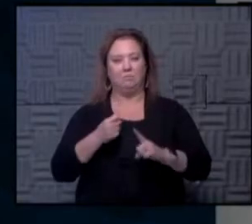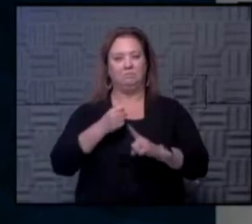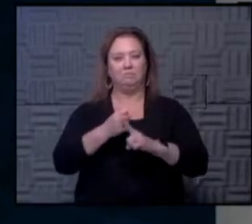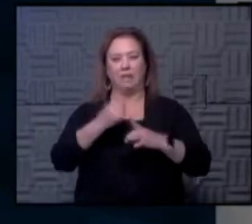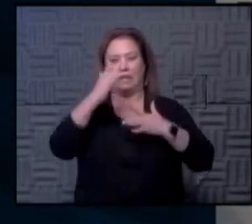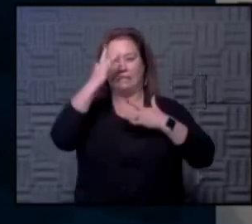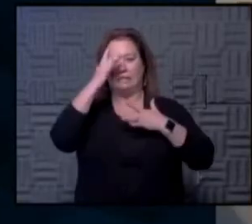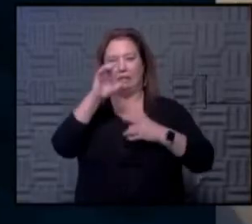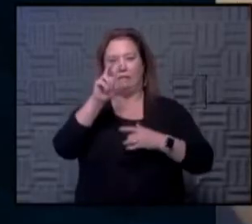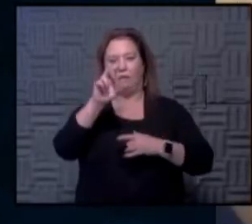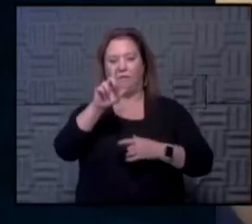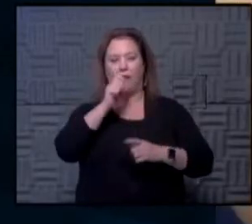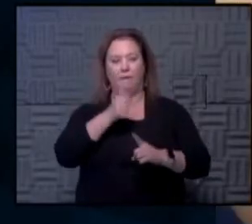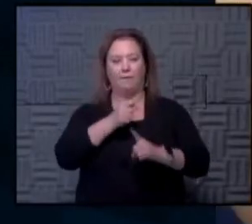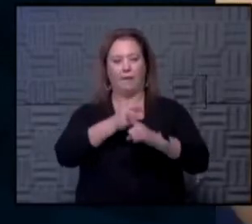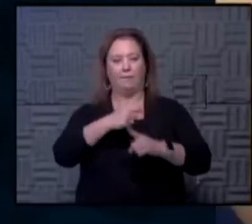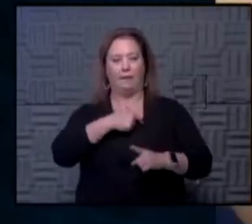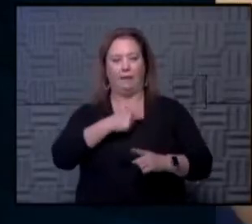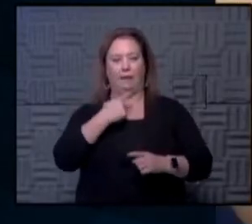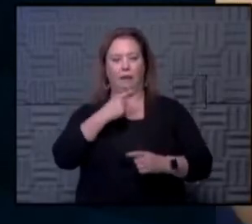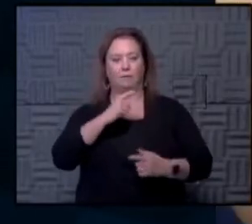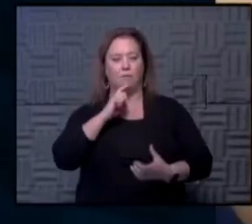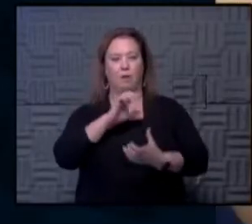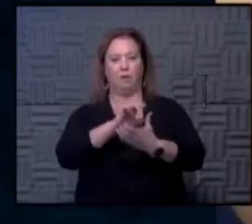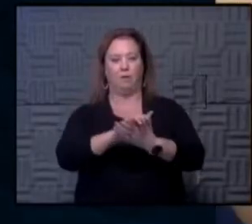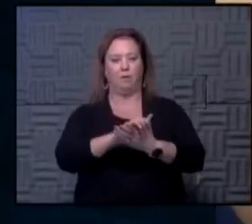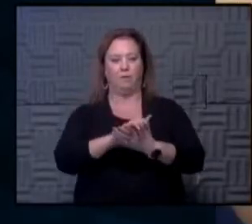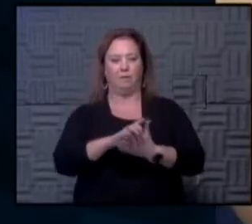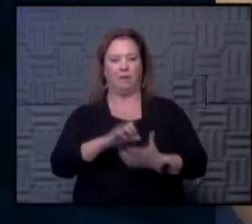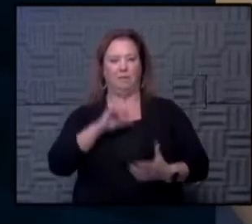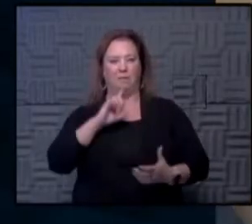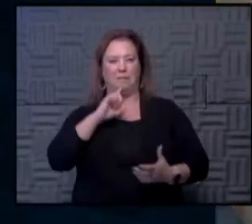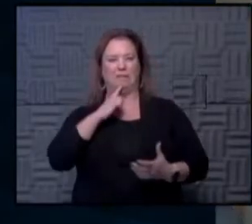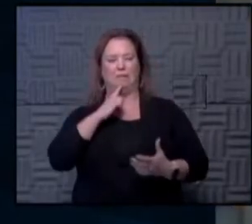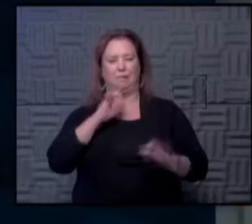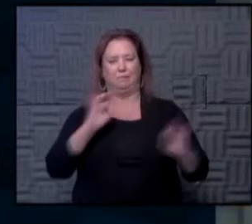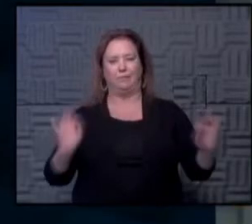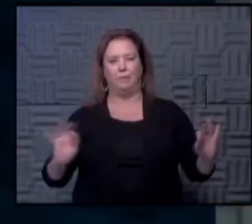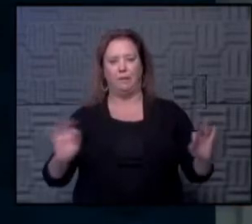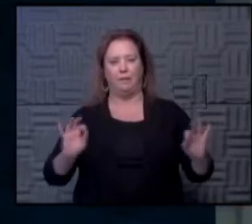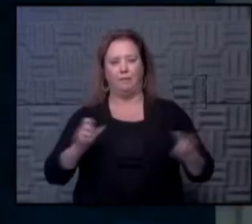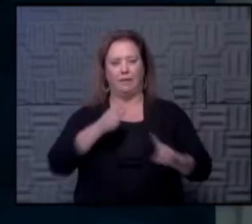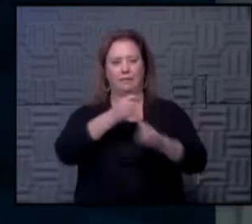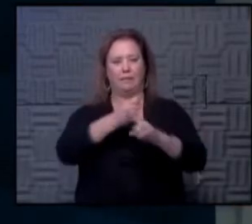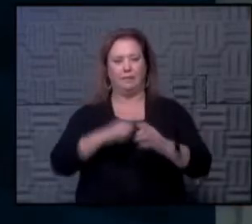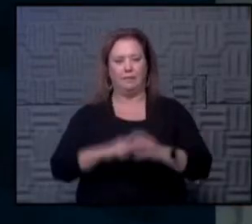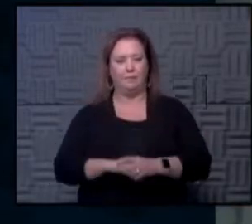me. I even told my wife it wouldn't be that serious if I got it.